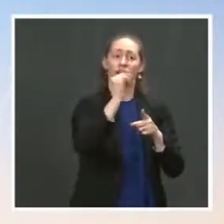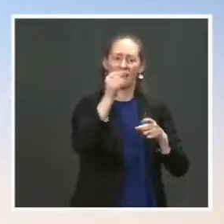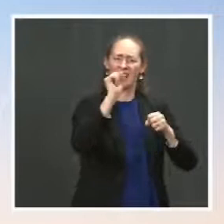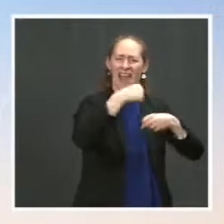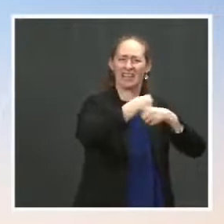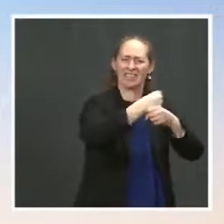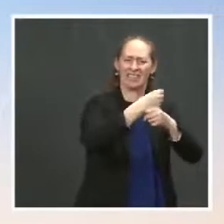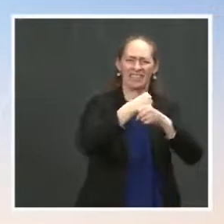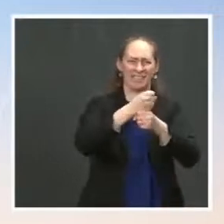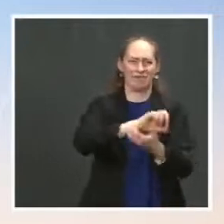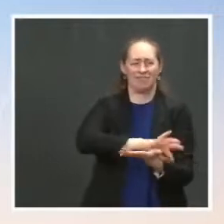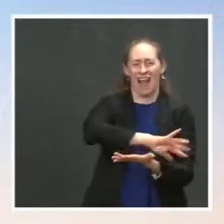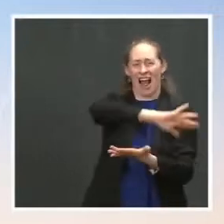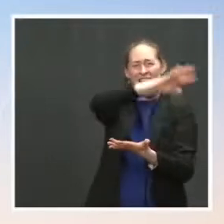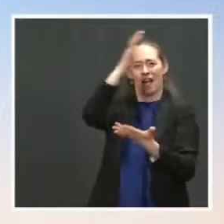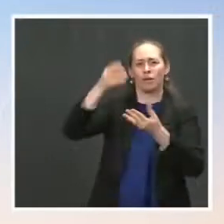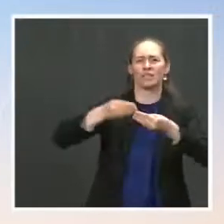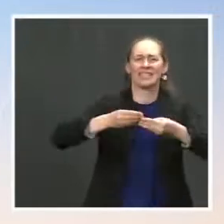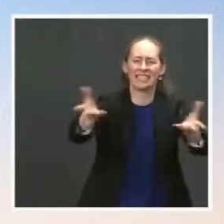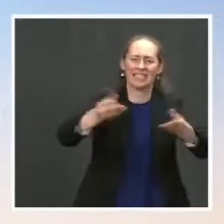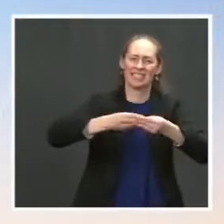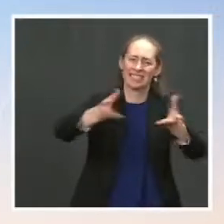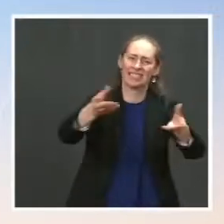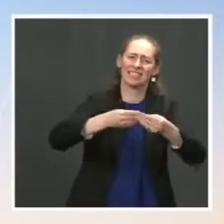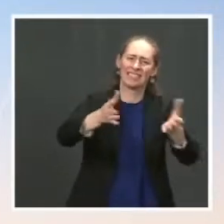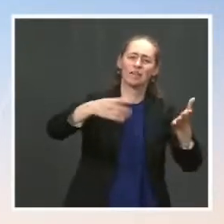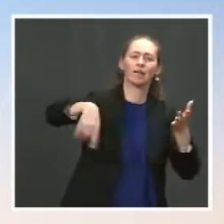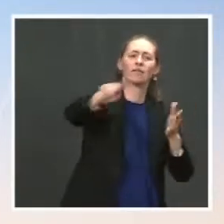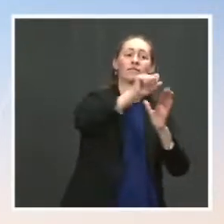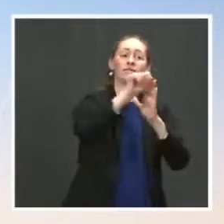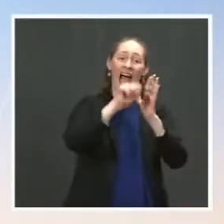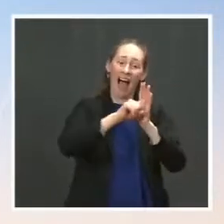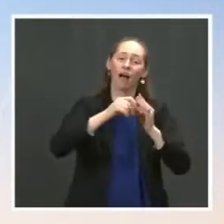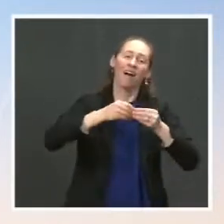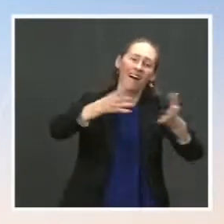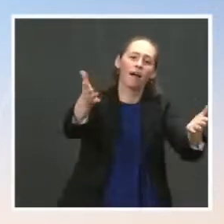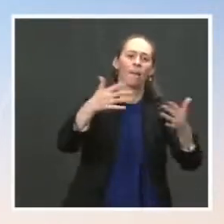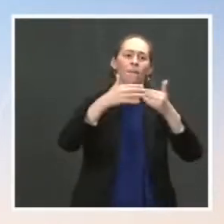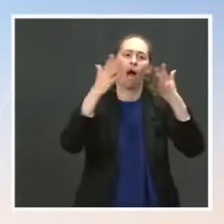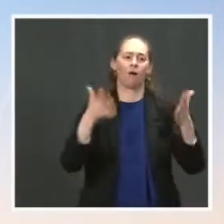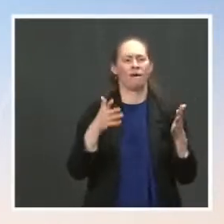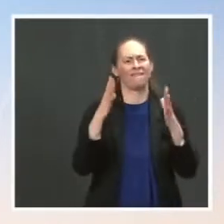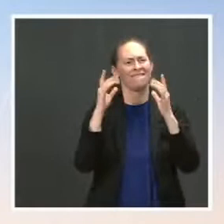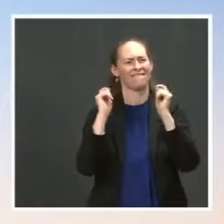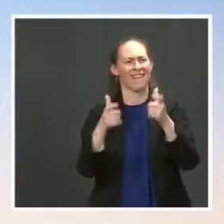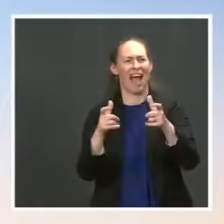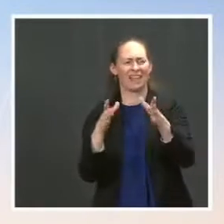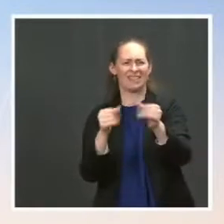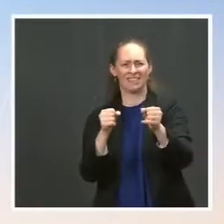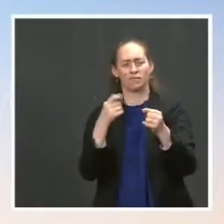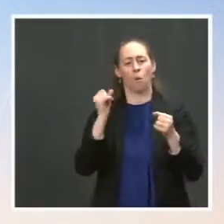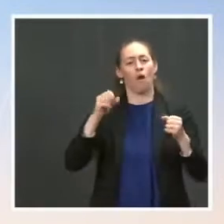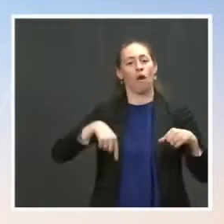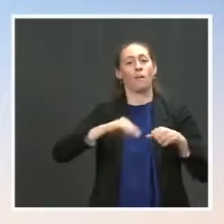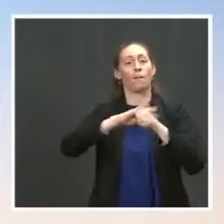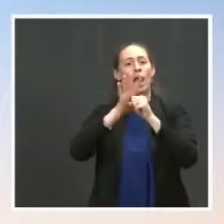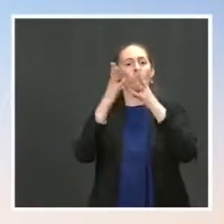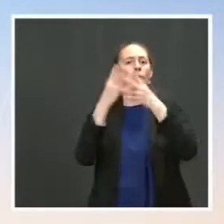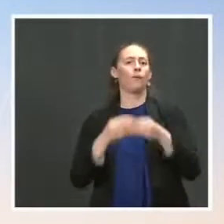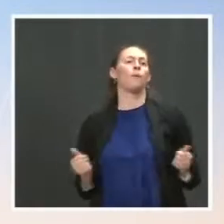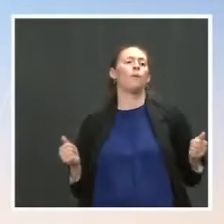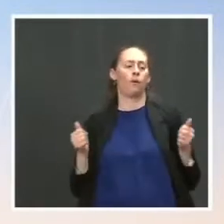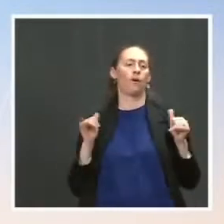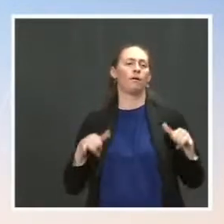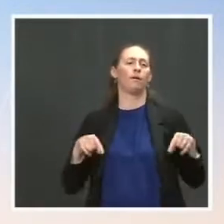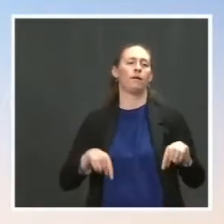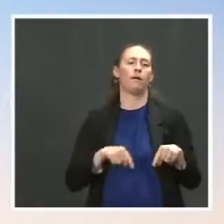doses out to states, out to the American people, so that it can contribute to our recovery from the pandemic. But we always knew, we've known